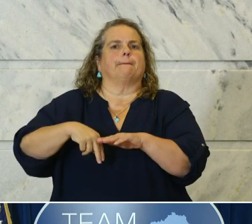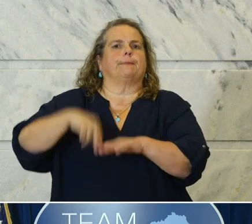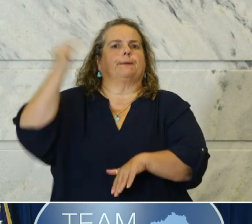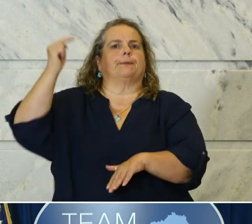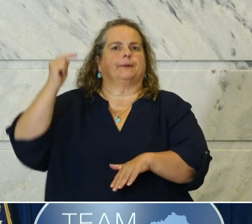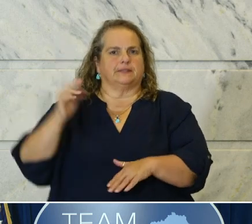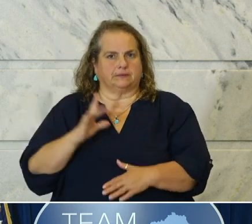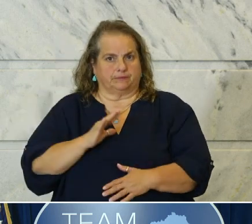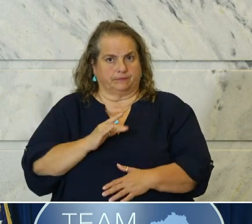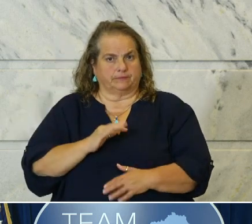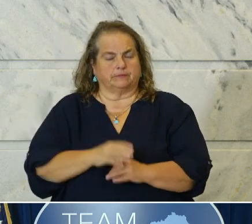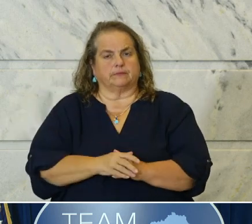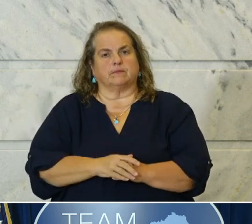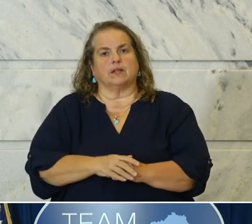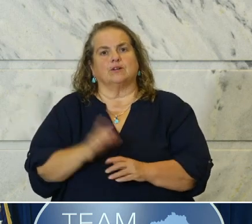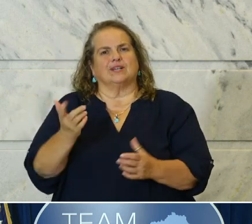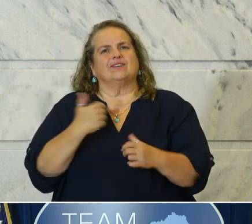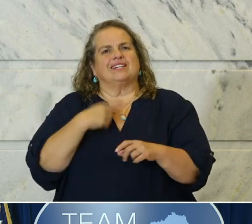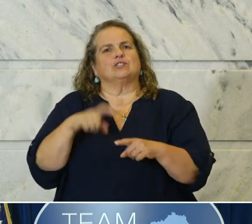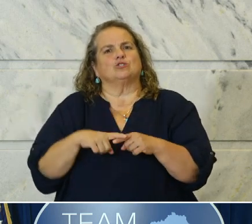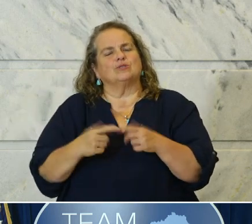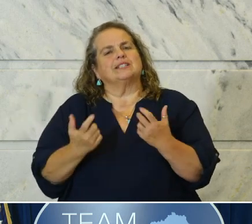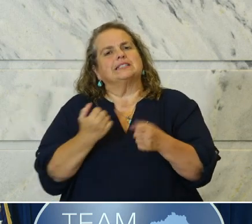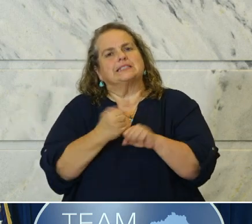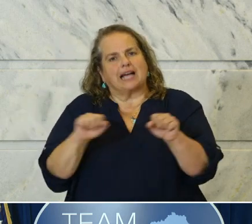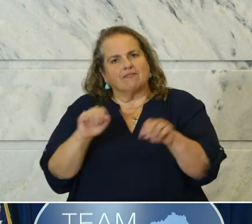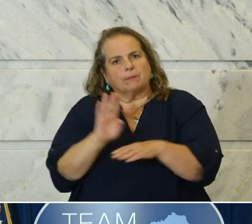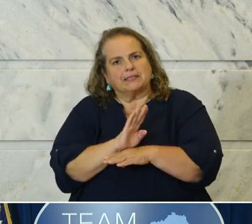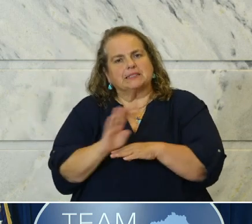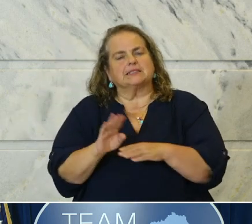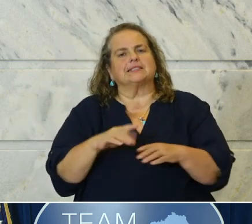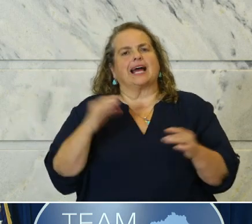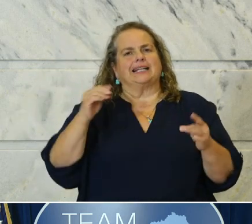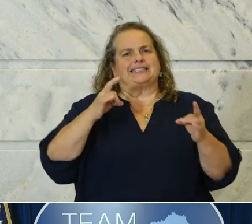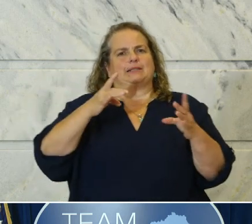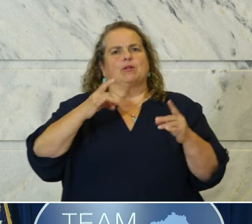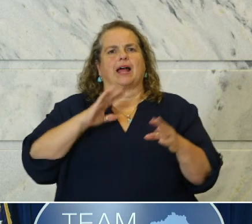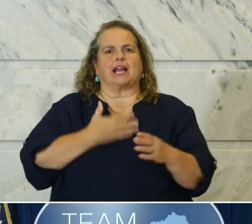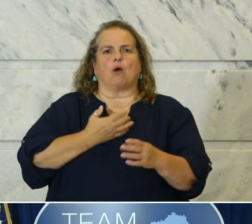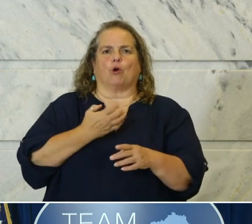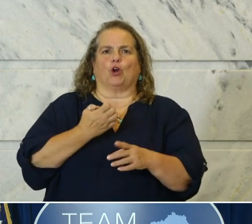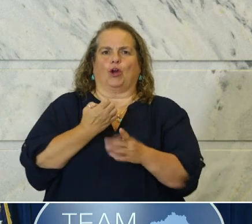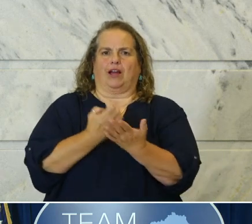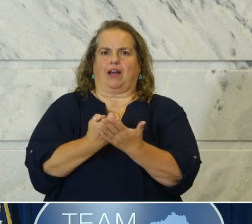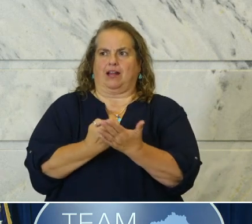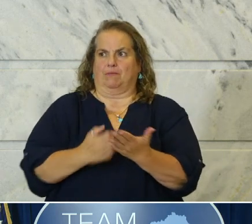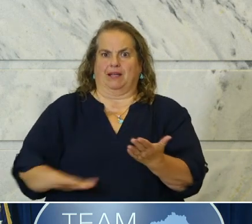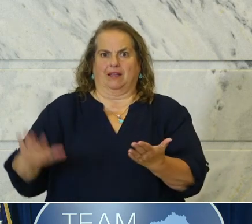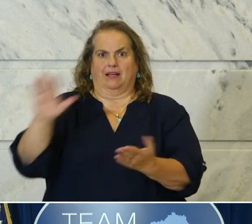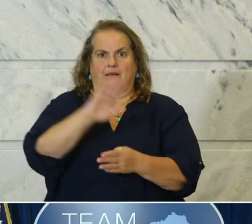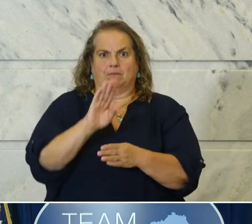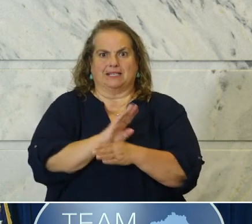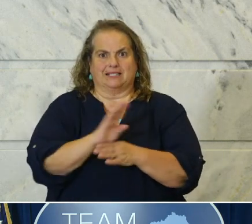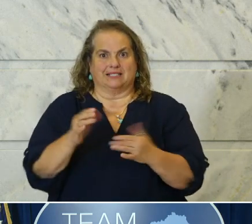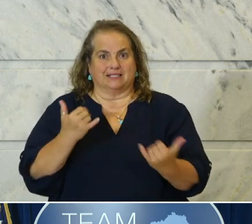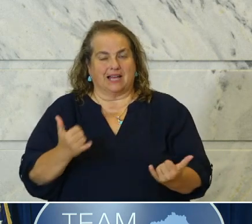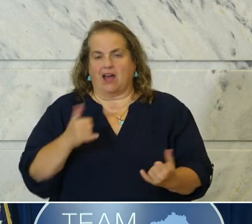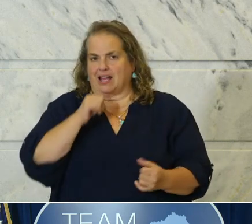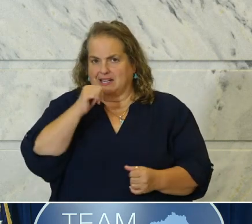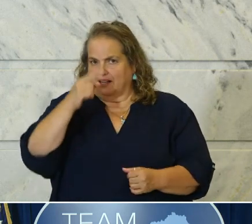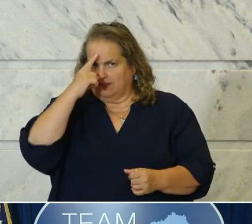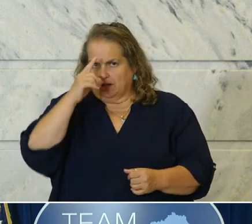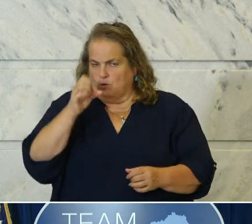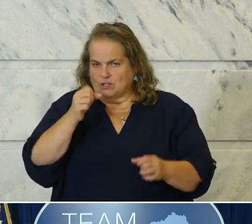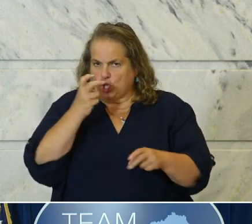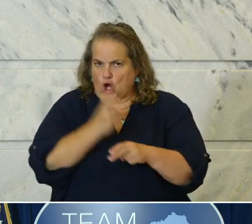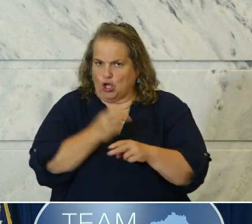to save businesses and to stimulate our economy at a time when we need it. I didn't think this was a hard decision, but we